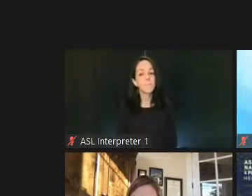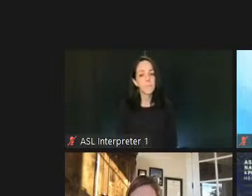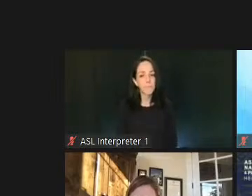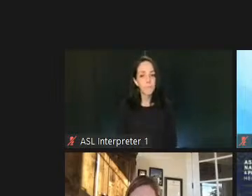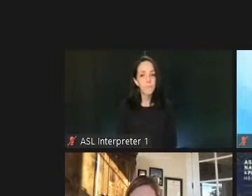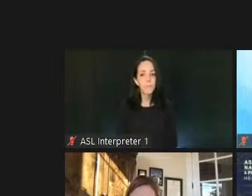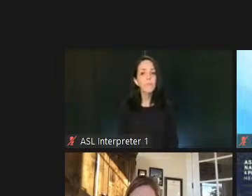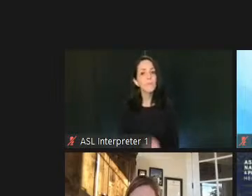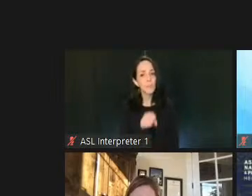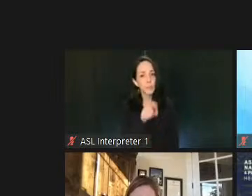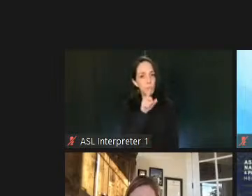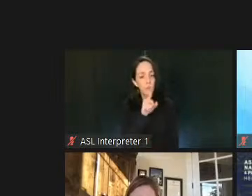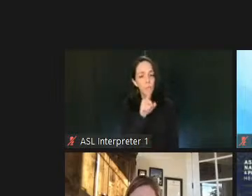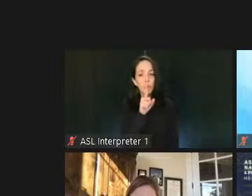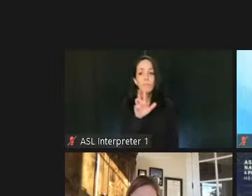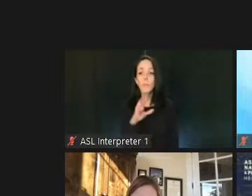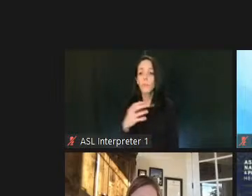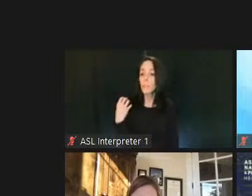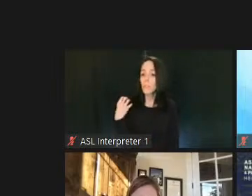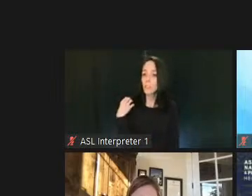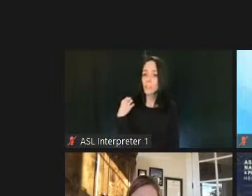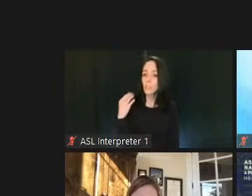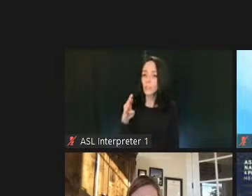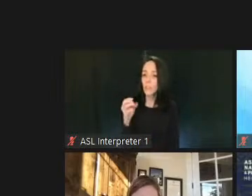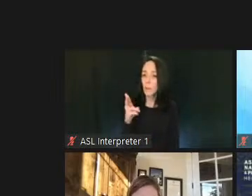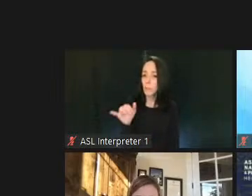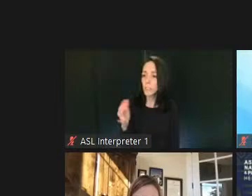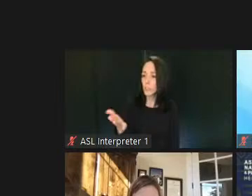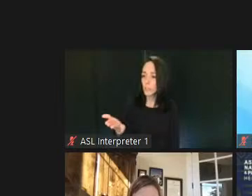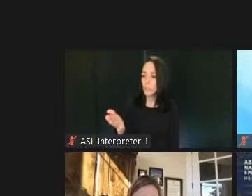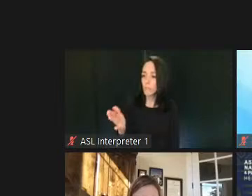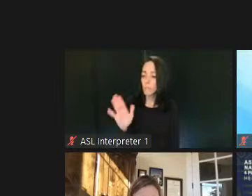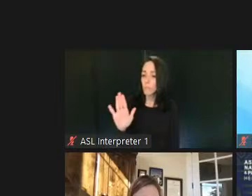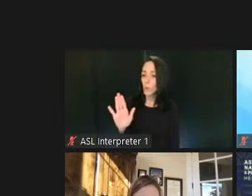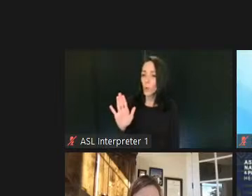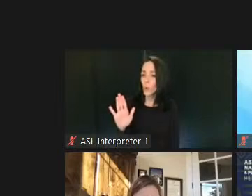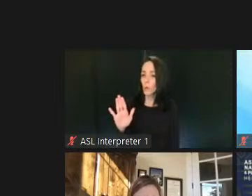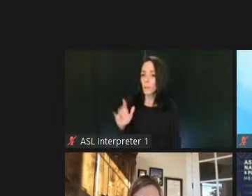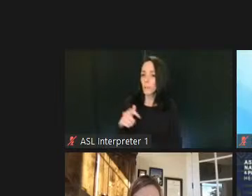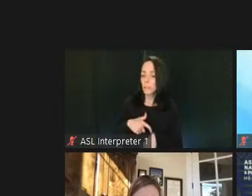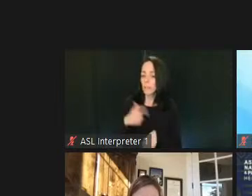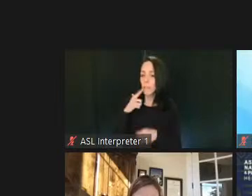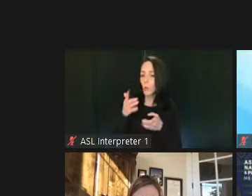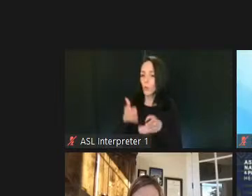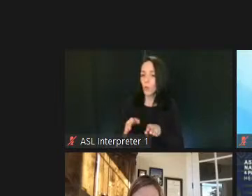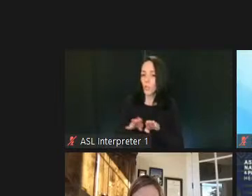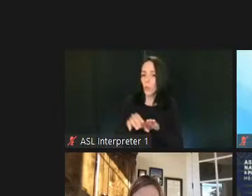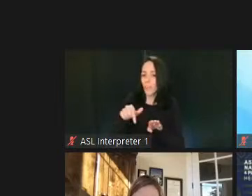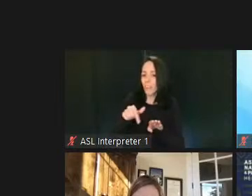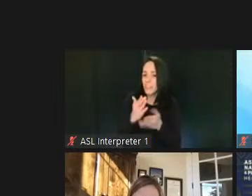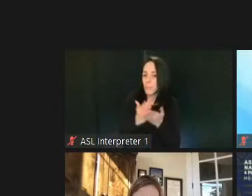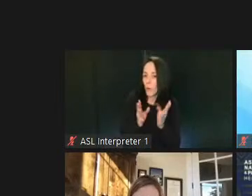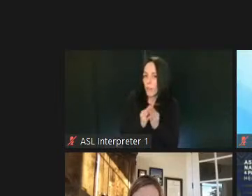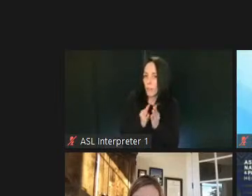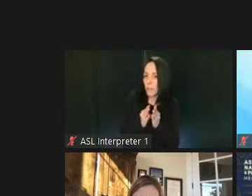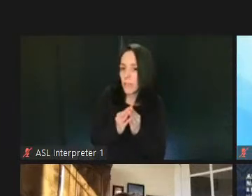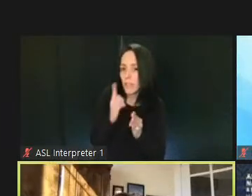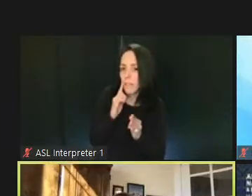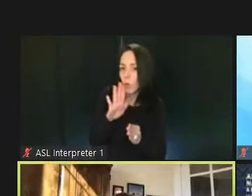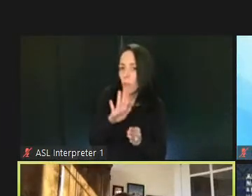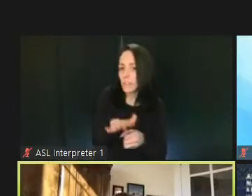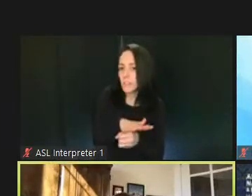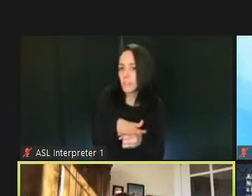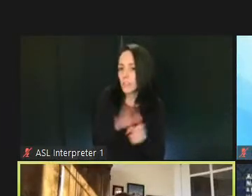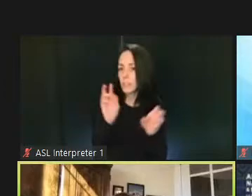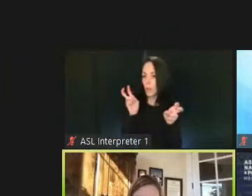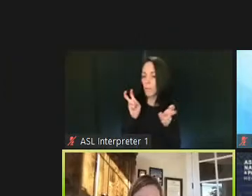Yes, I can. So Chair Beachy, I'll leave it to you to adjourn this meeting for your North Bethany Service District for roads. Great,